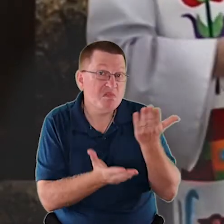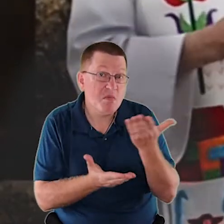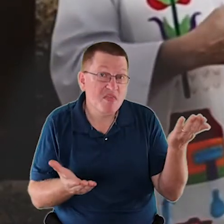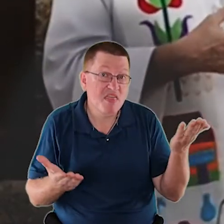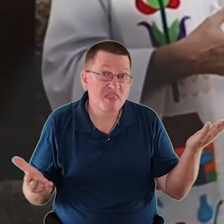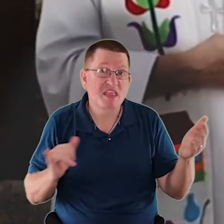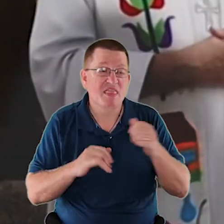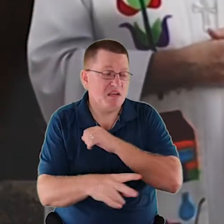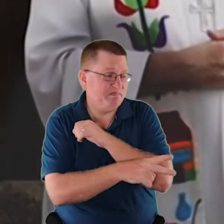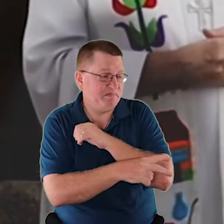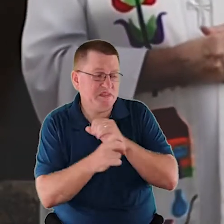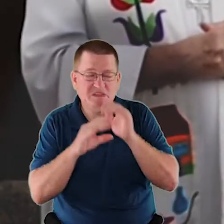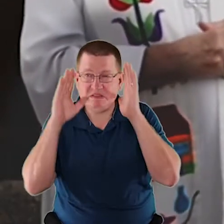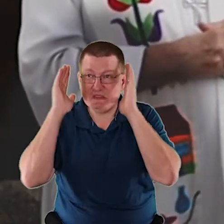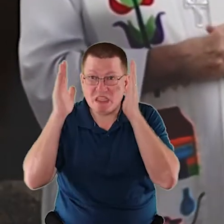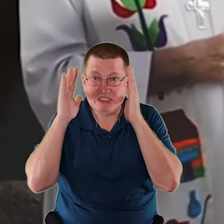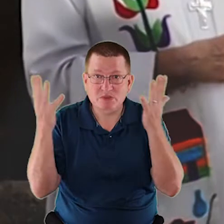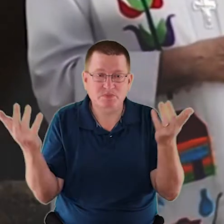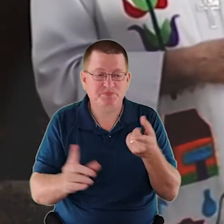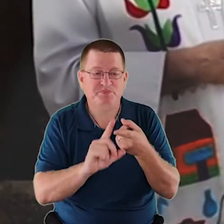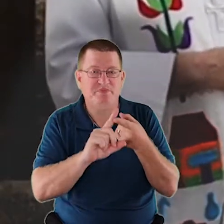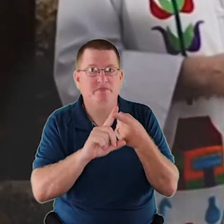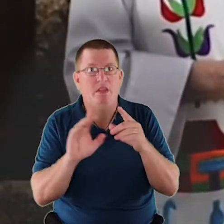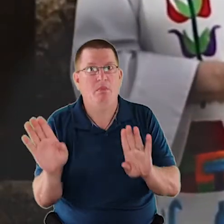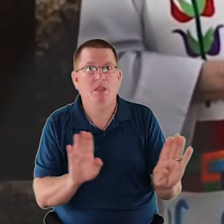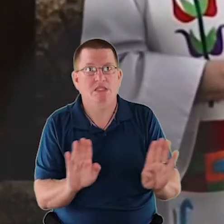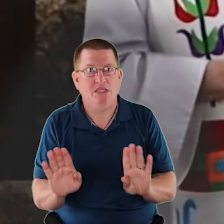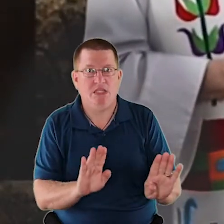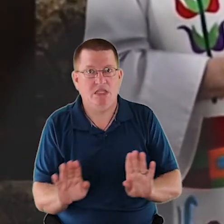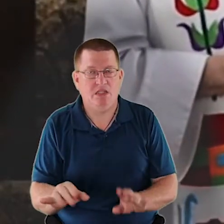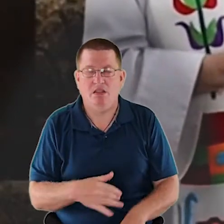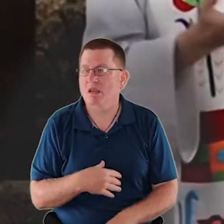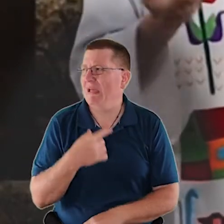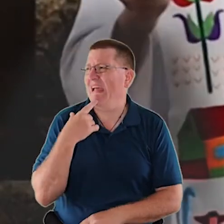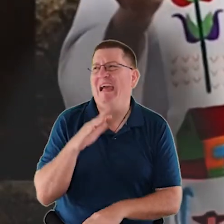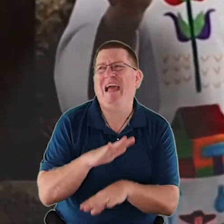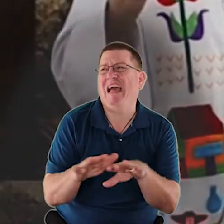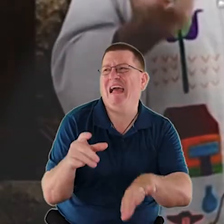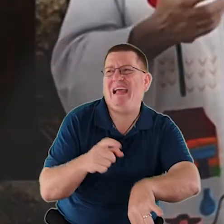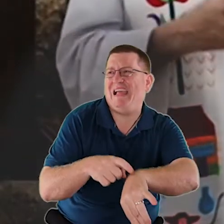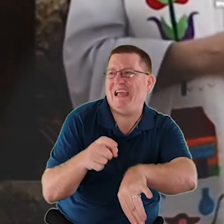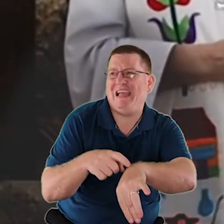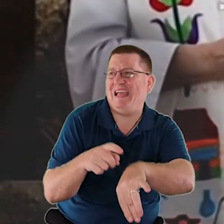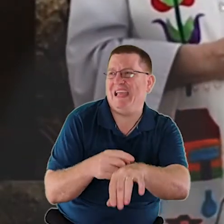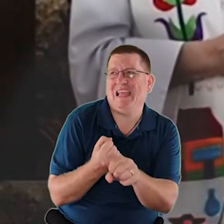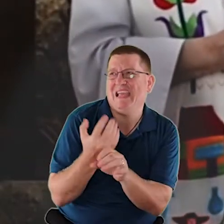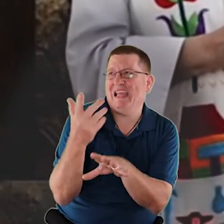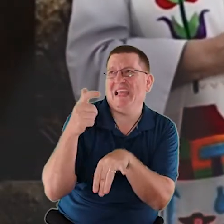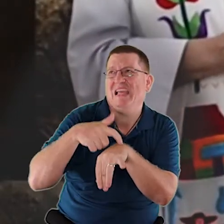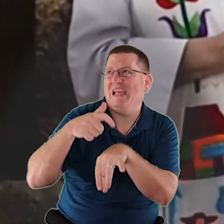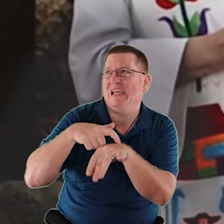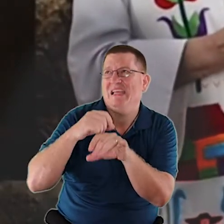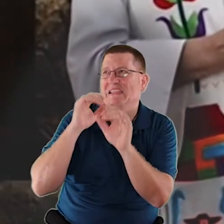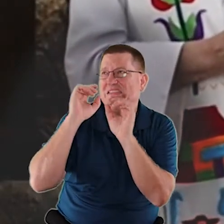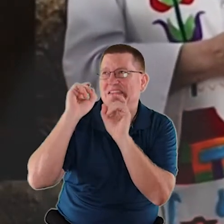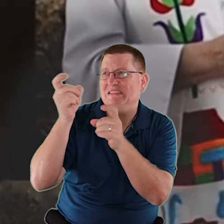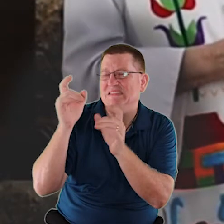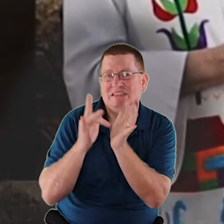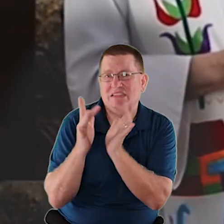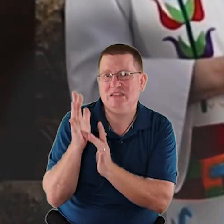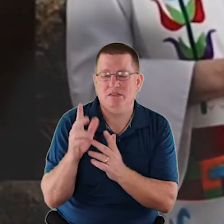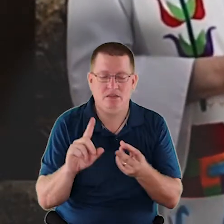Some of the things that steal us away are busyness. We claim we don't have time to spend with